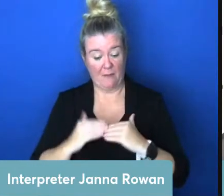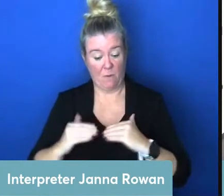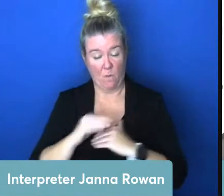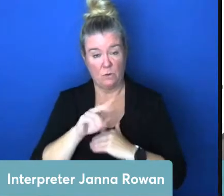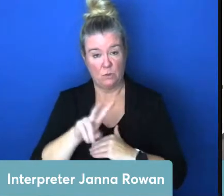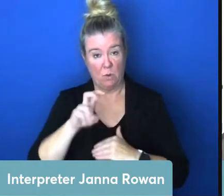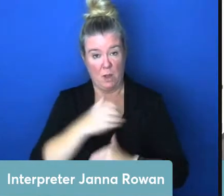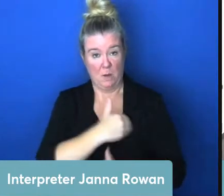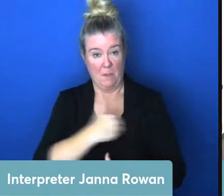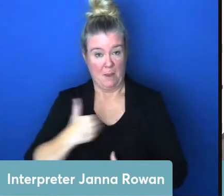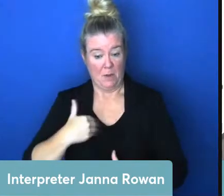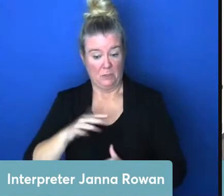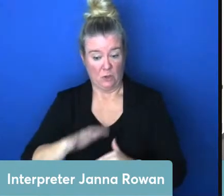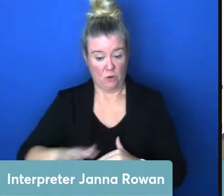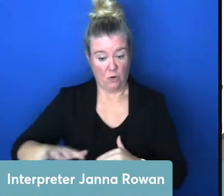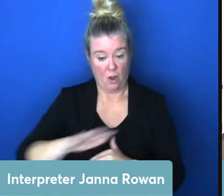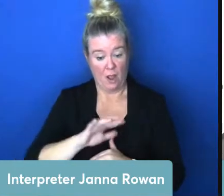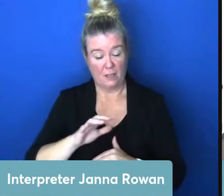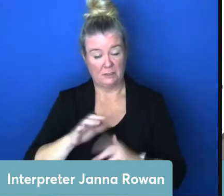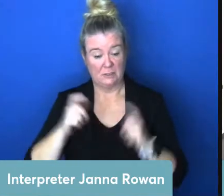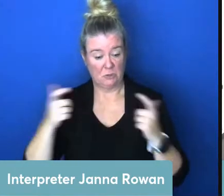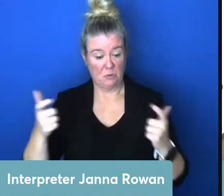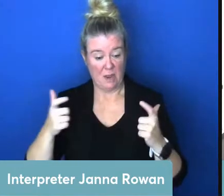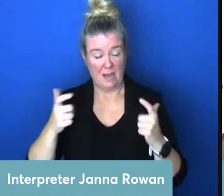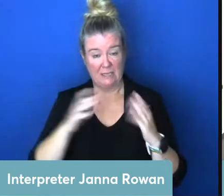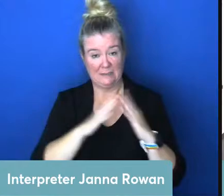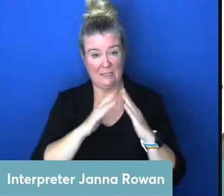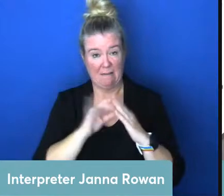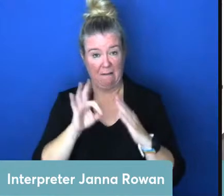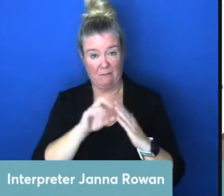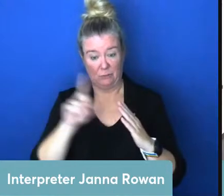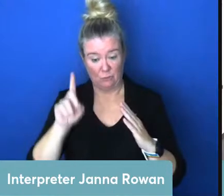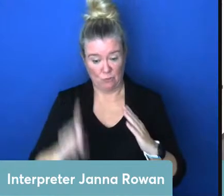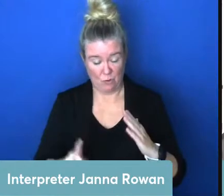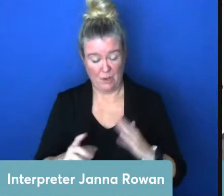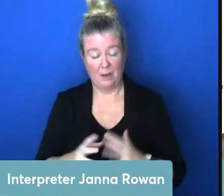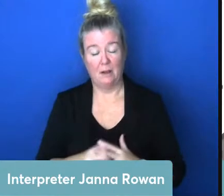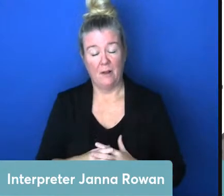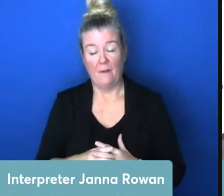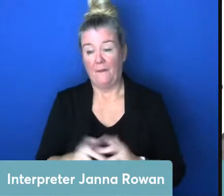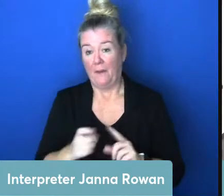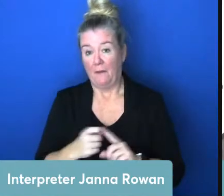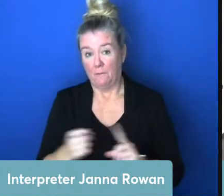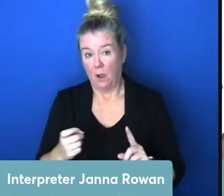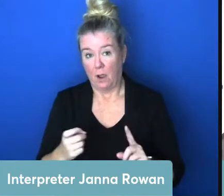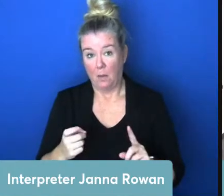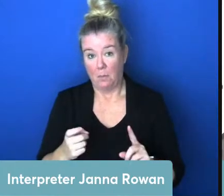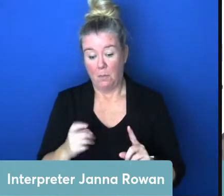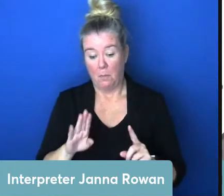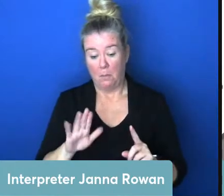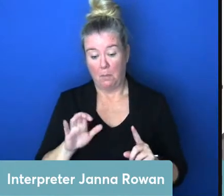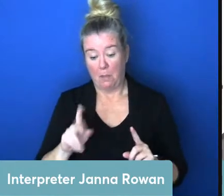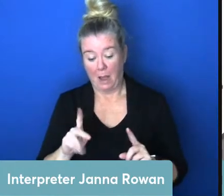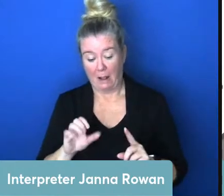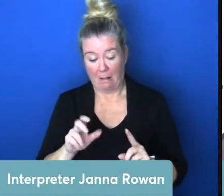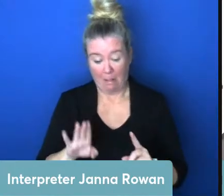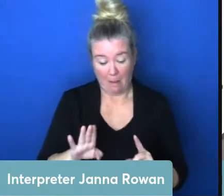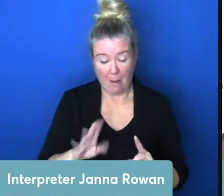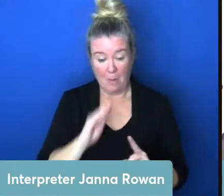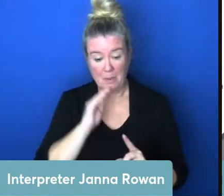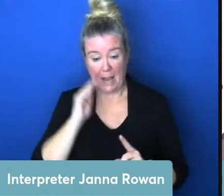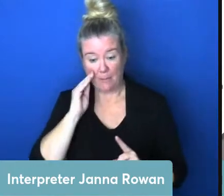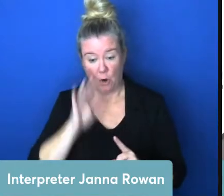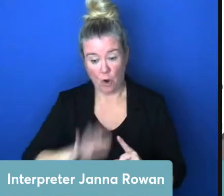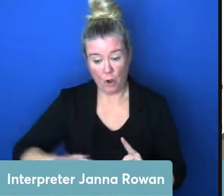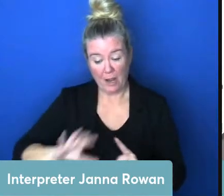members across the great city of Detroit. They range from block clubs, neighborhood